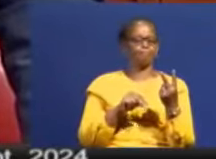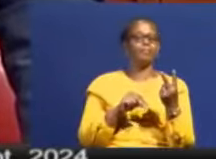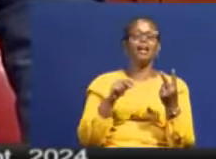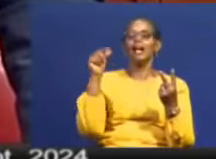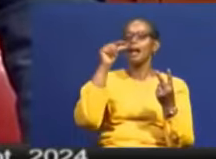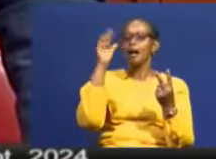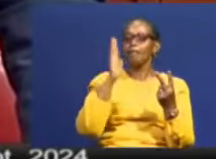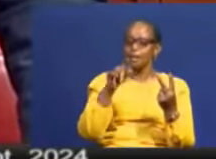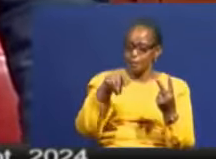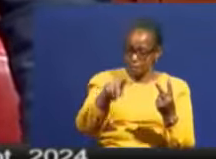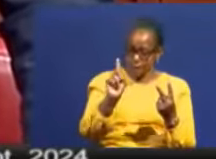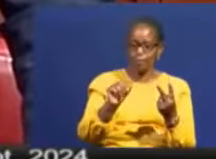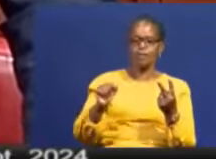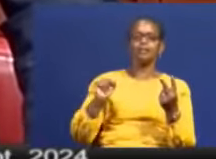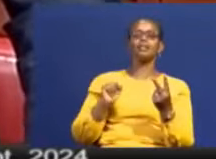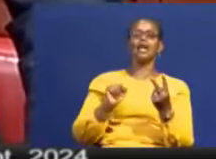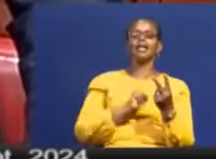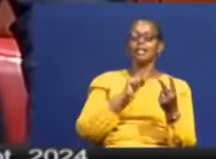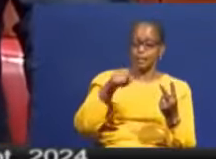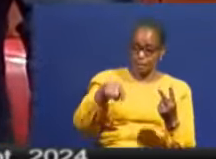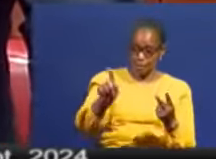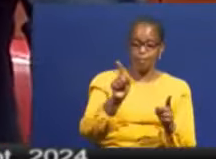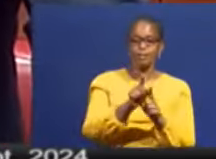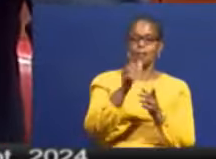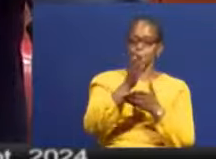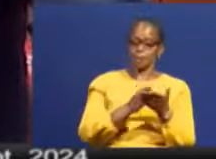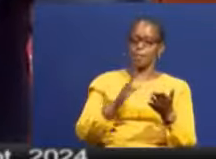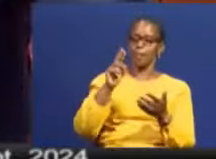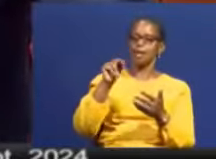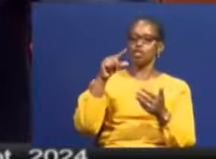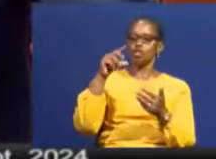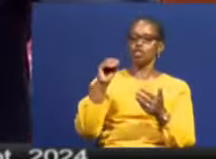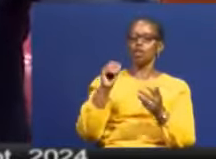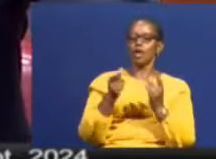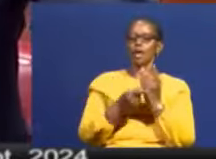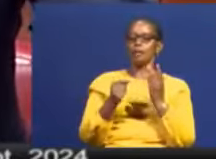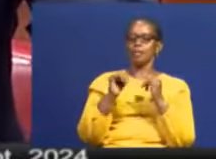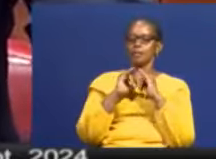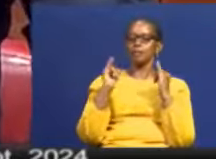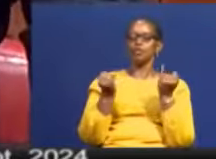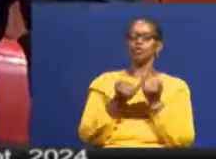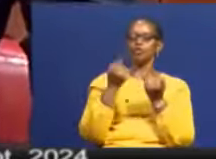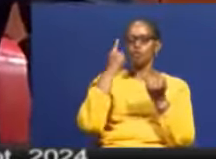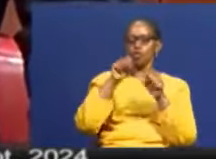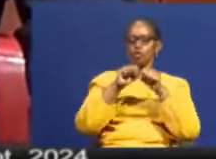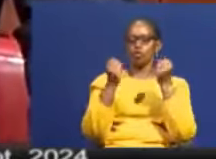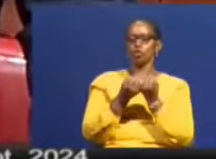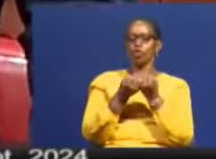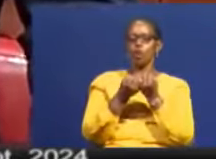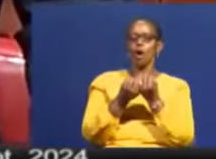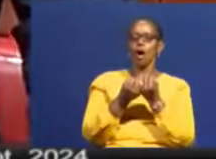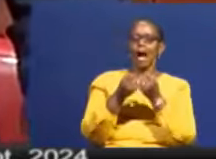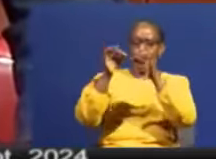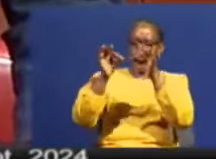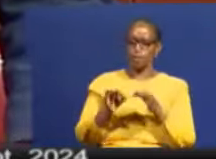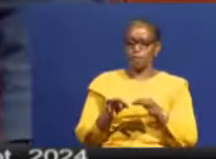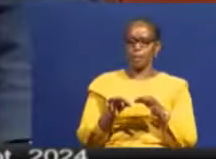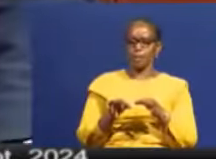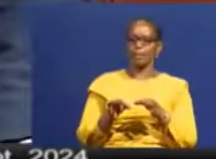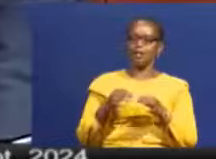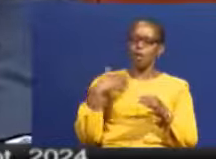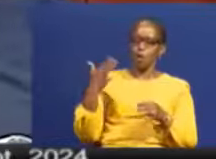Senate, and there's some particular NGO called the Institute for Social Accountability that has kept bringing these cases